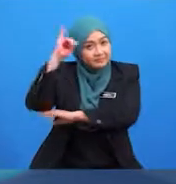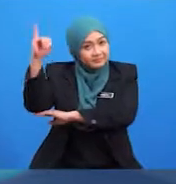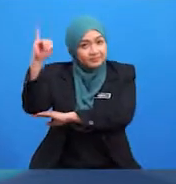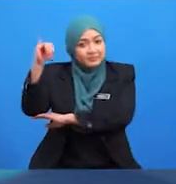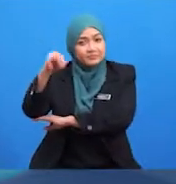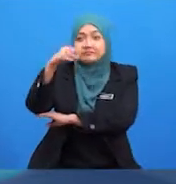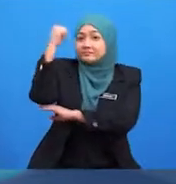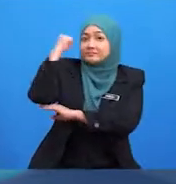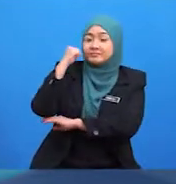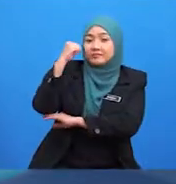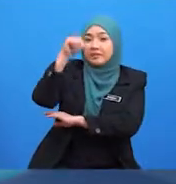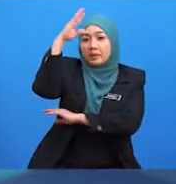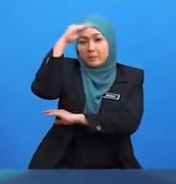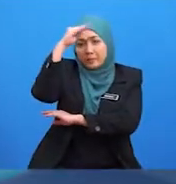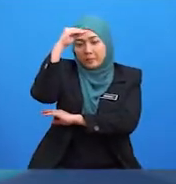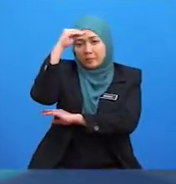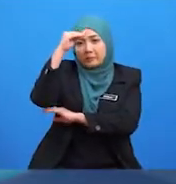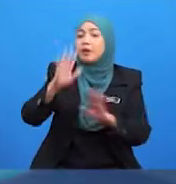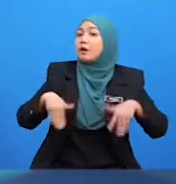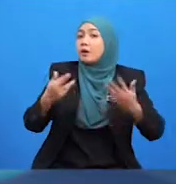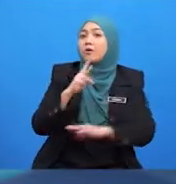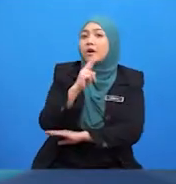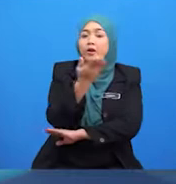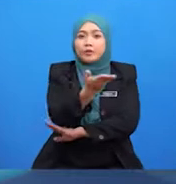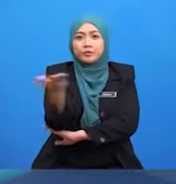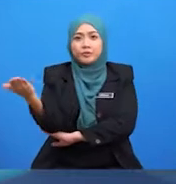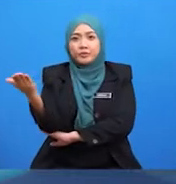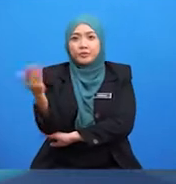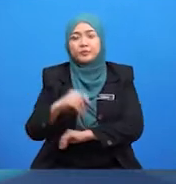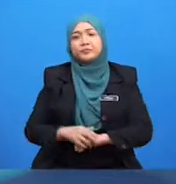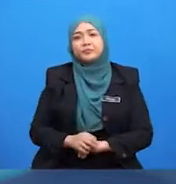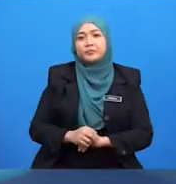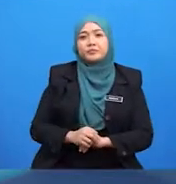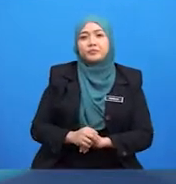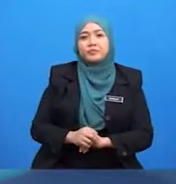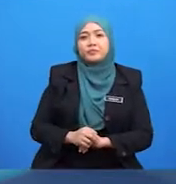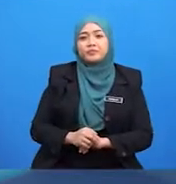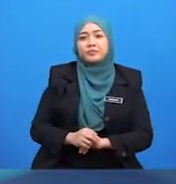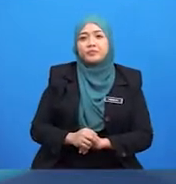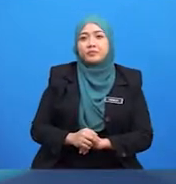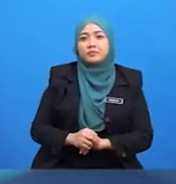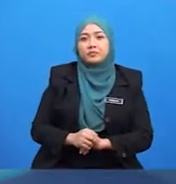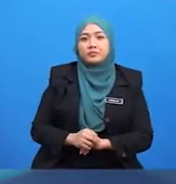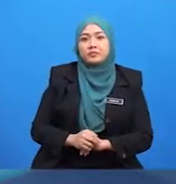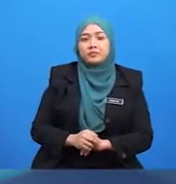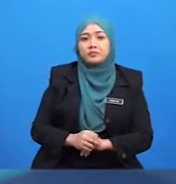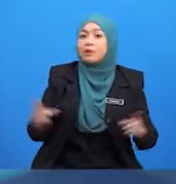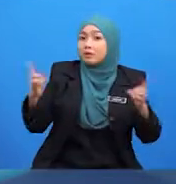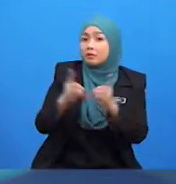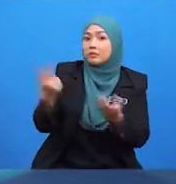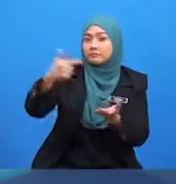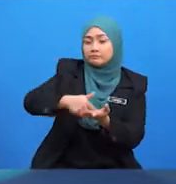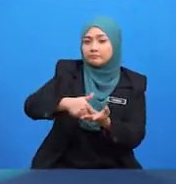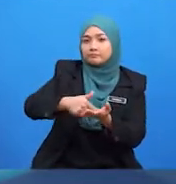guys, hello girls, how are you? We are back once again with another exciting episode.